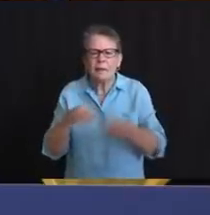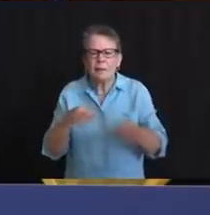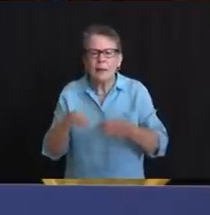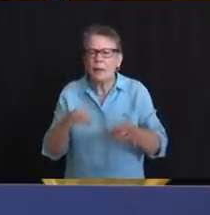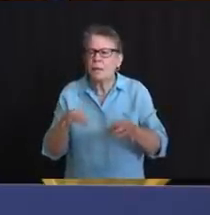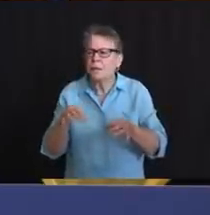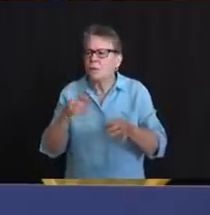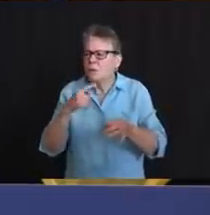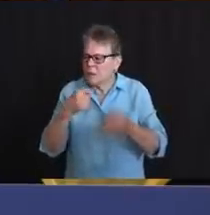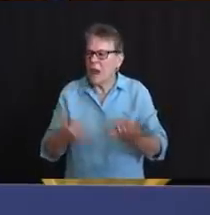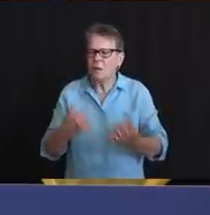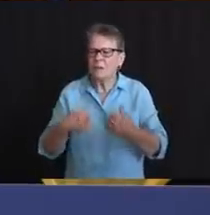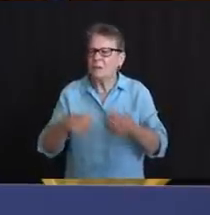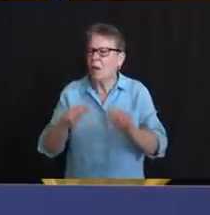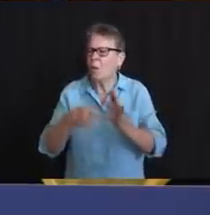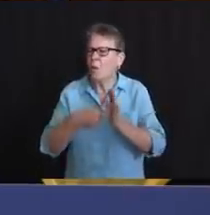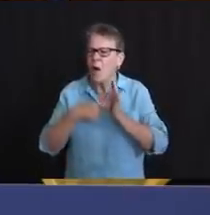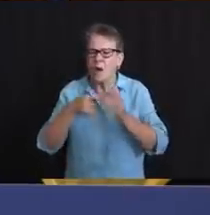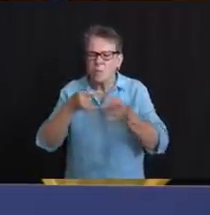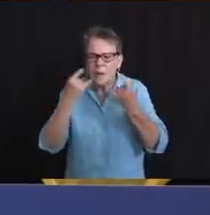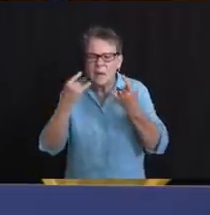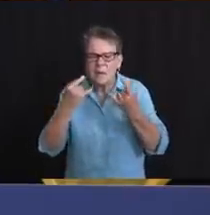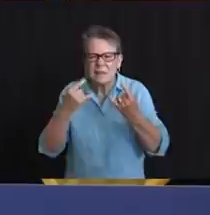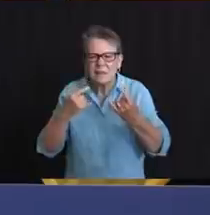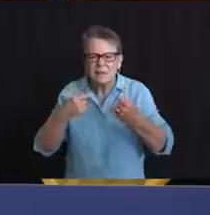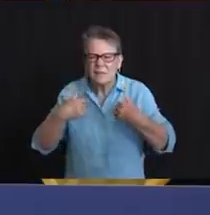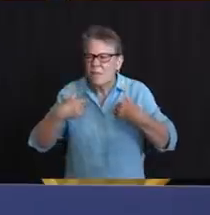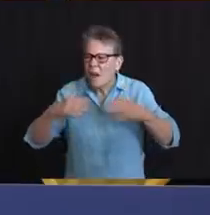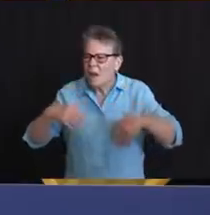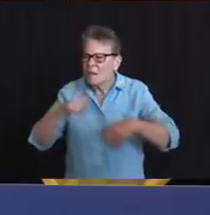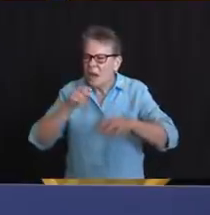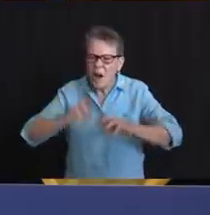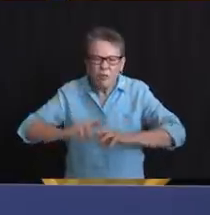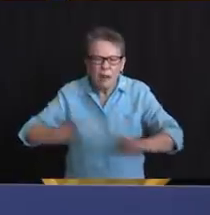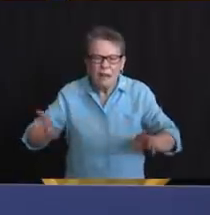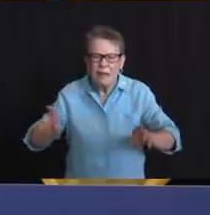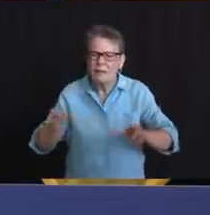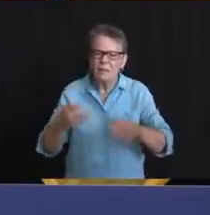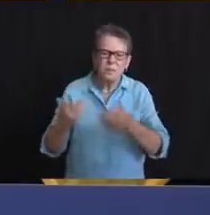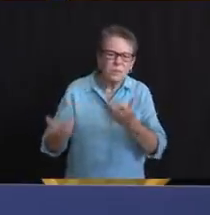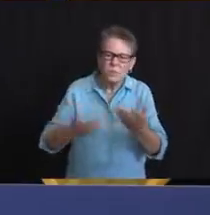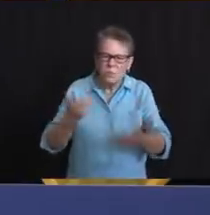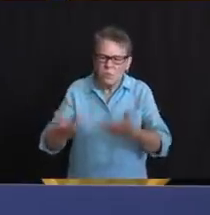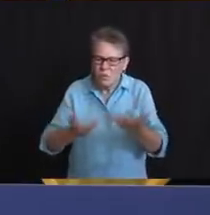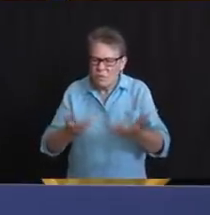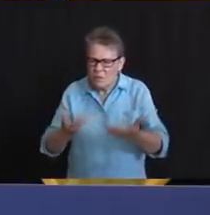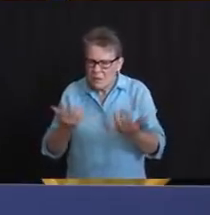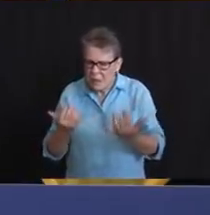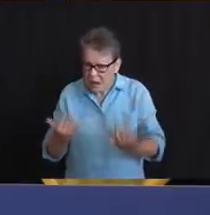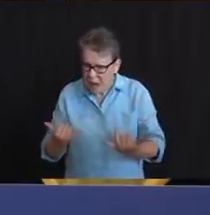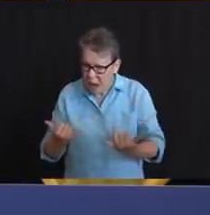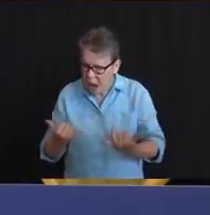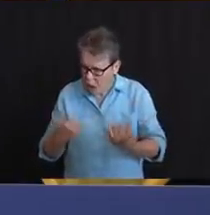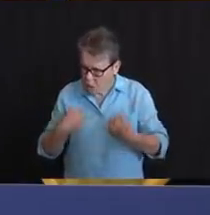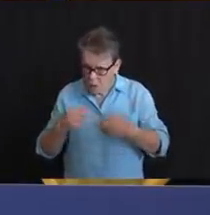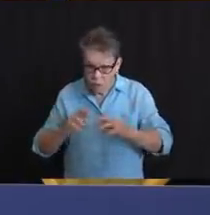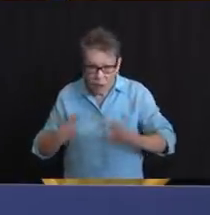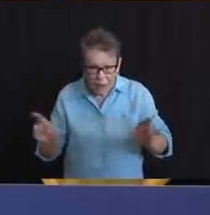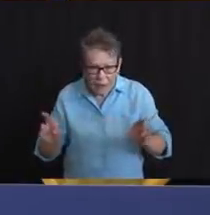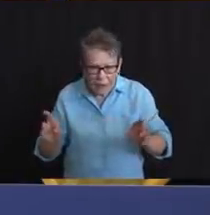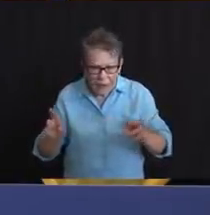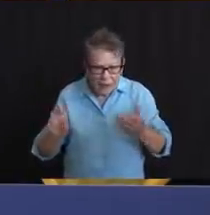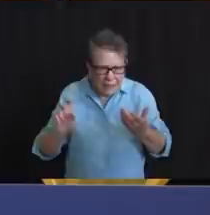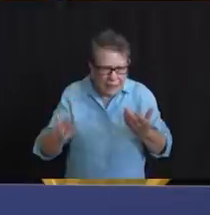the woods yet and that we're not there. Just given these announcements, are we to assume that we are now out of the woods? What changed in the past